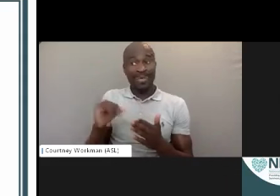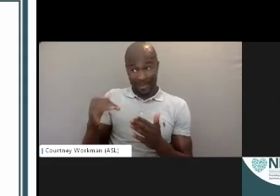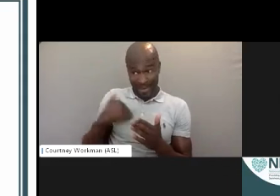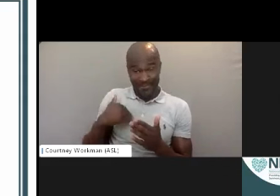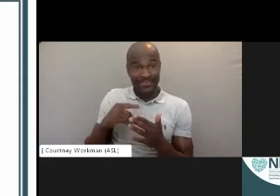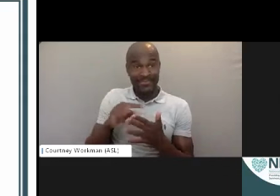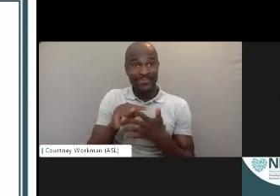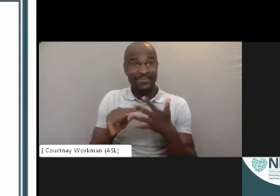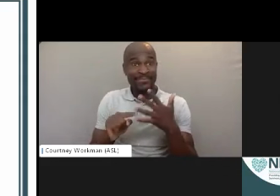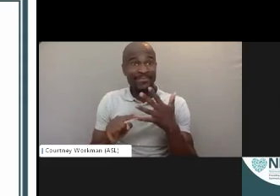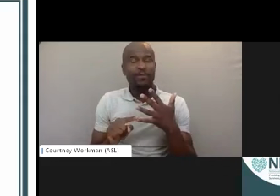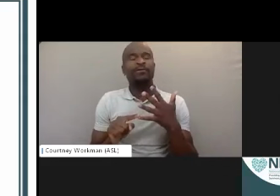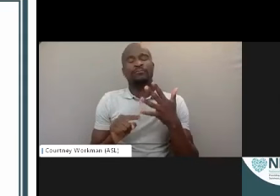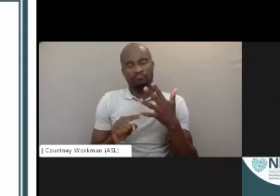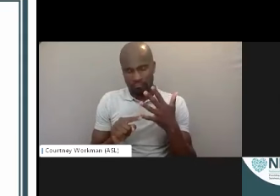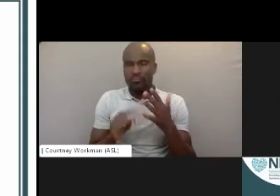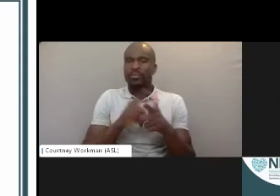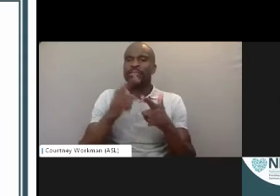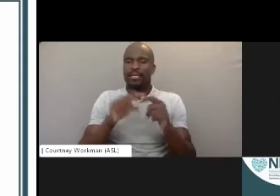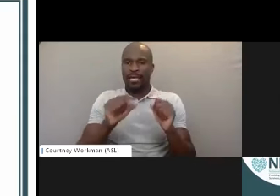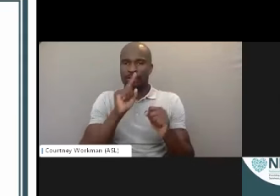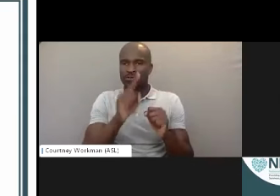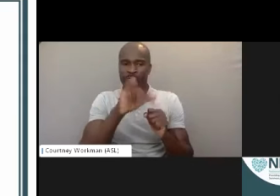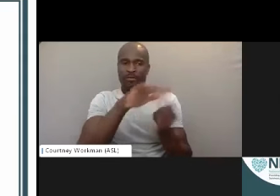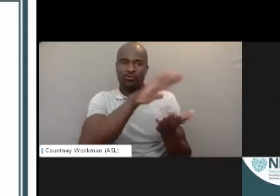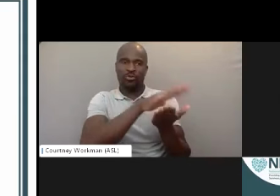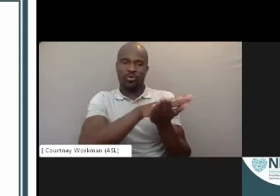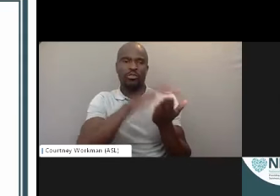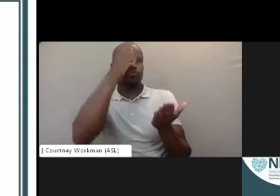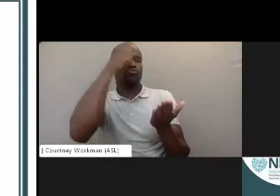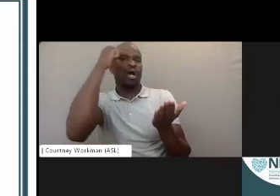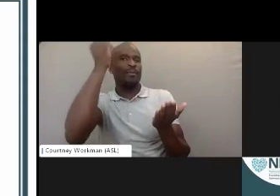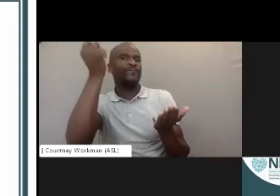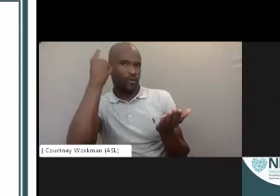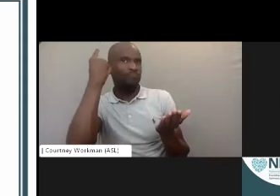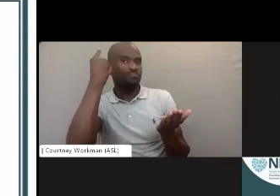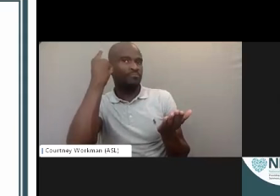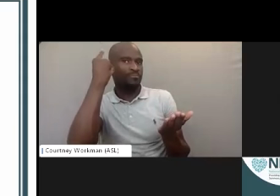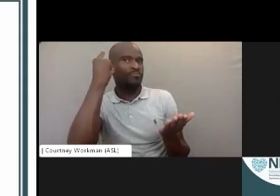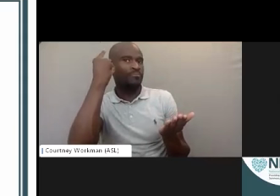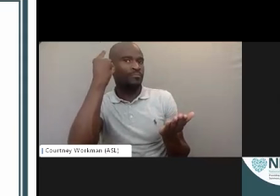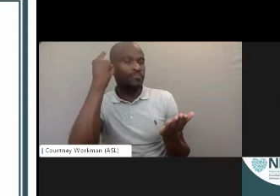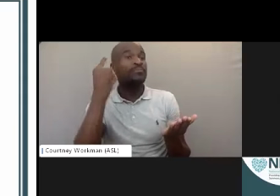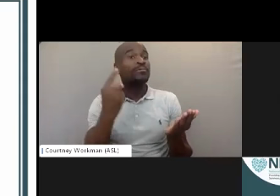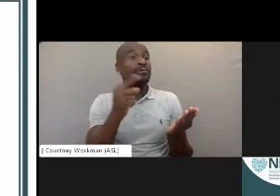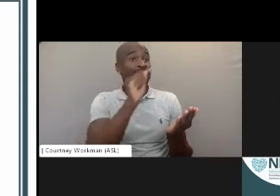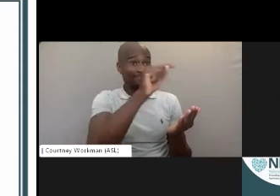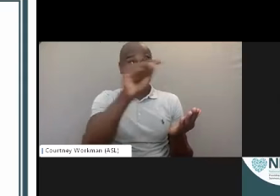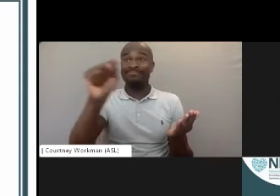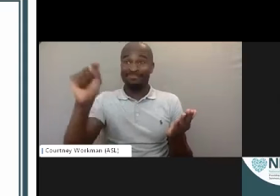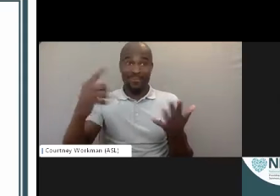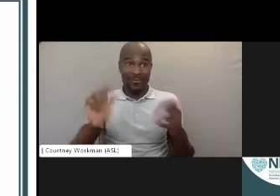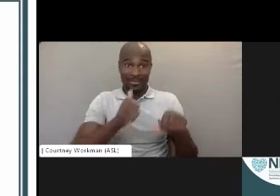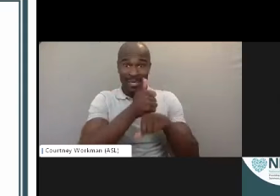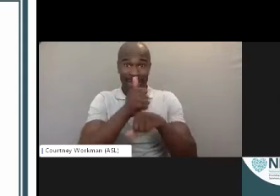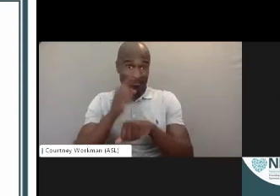the trauma-informed school. And in places they're doing that, they've had a lot of not only good outcomes, but